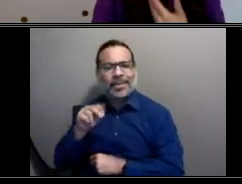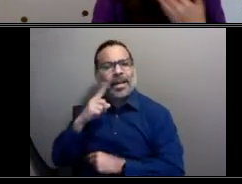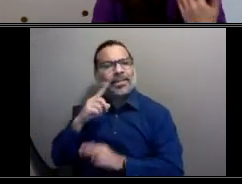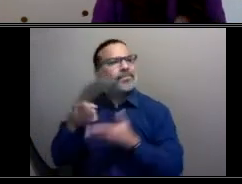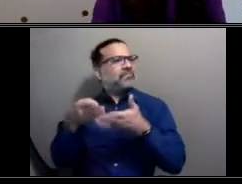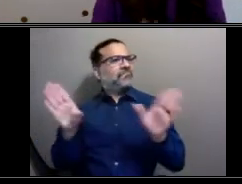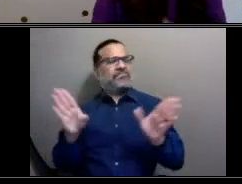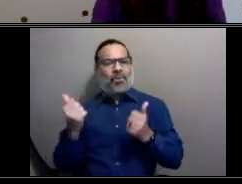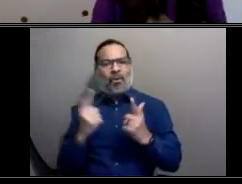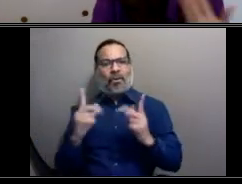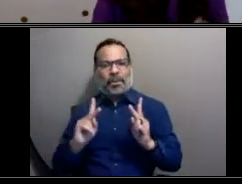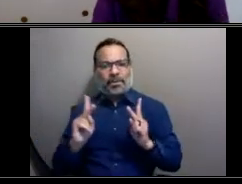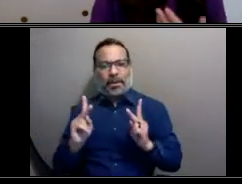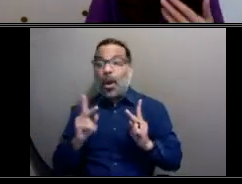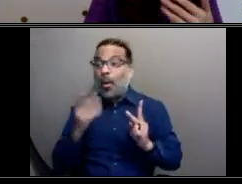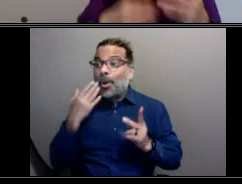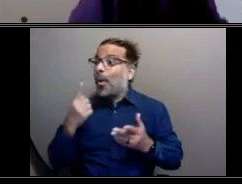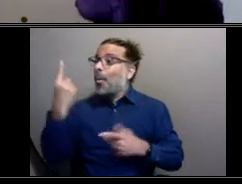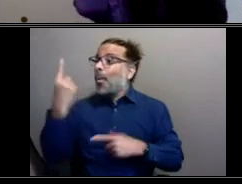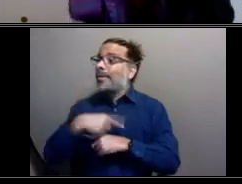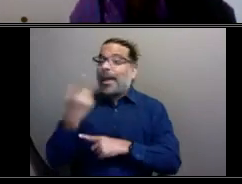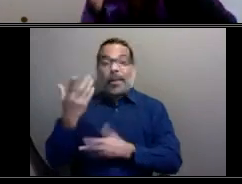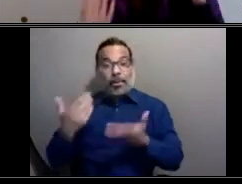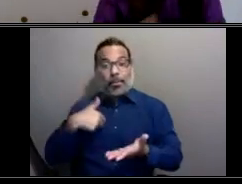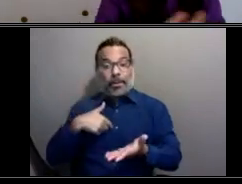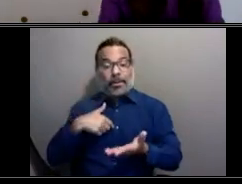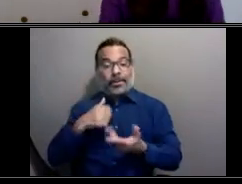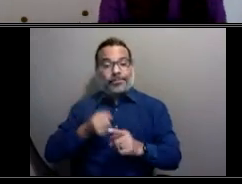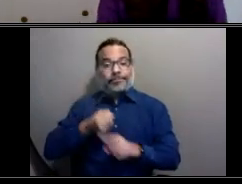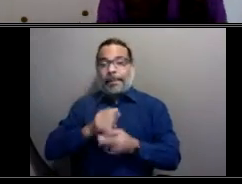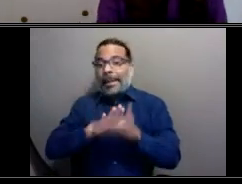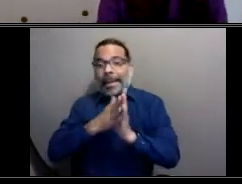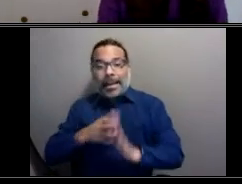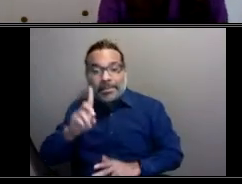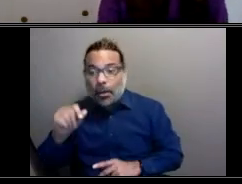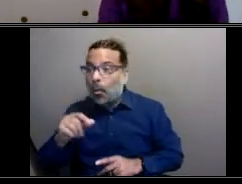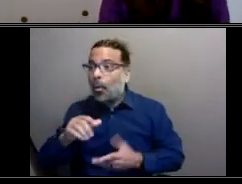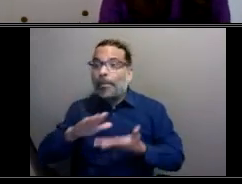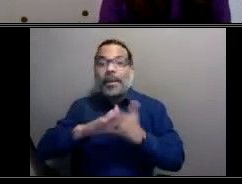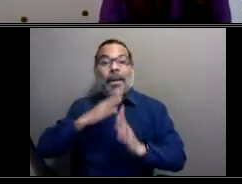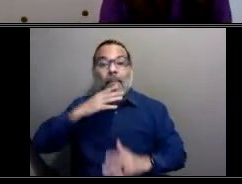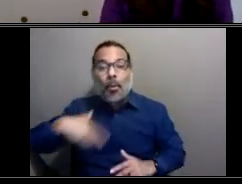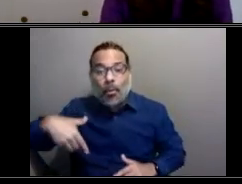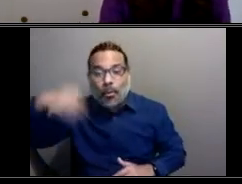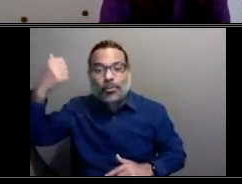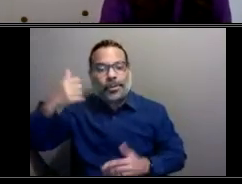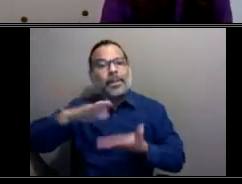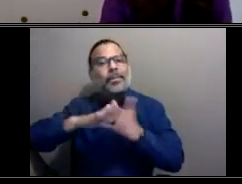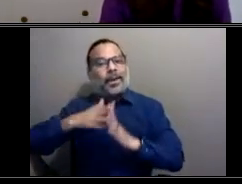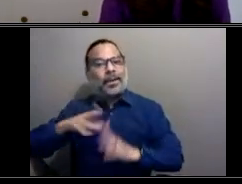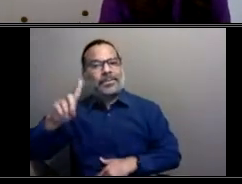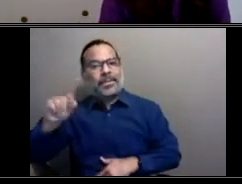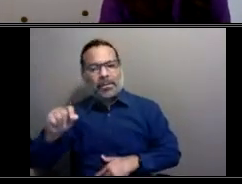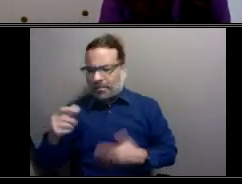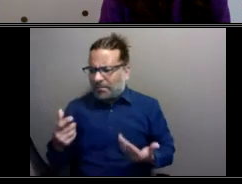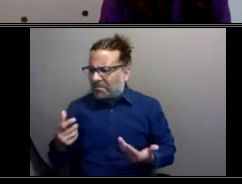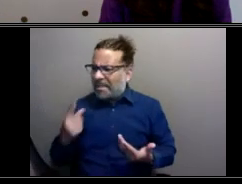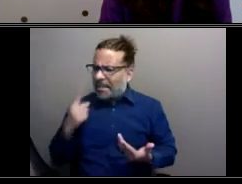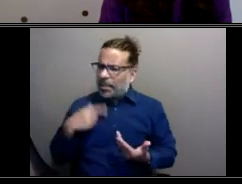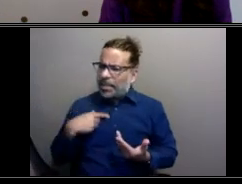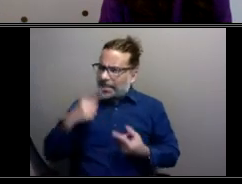us, because we don't know, one day we might become disabled or age into disability. So I think that's something to think about all the